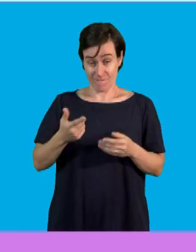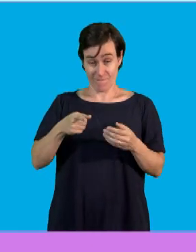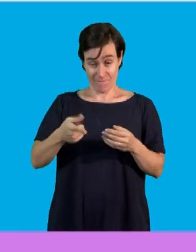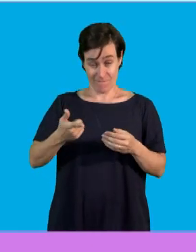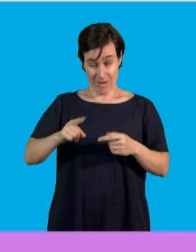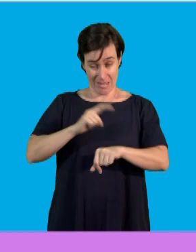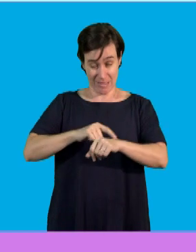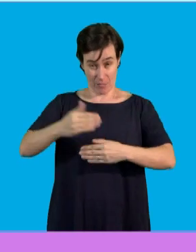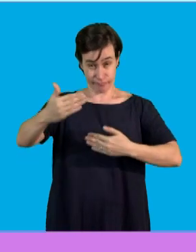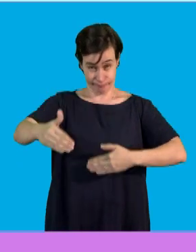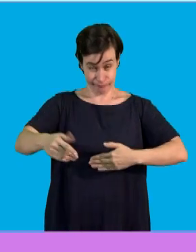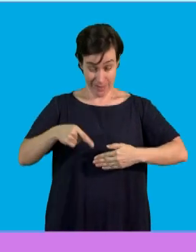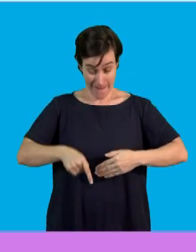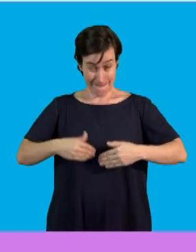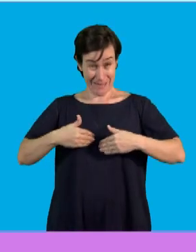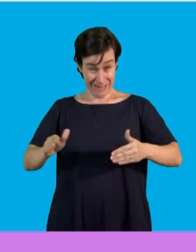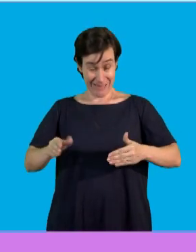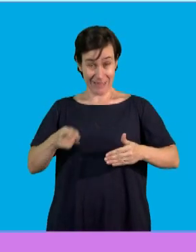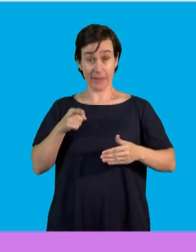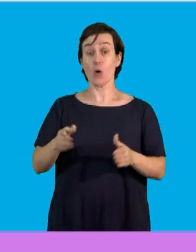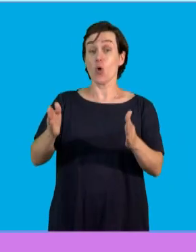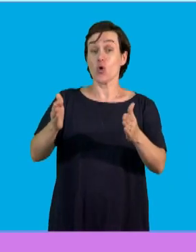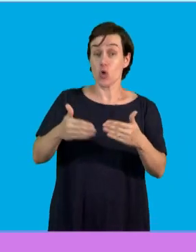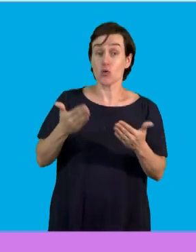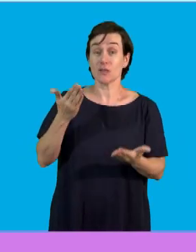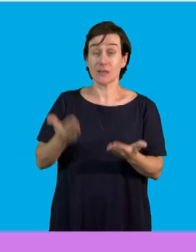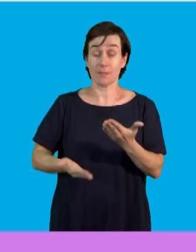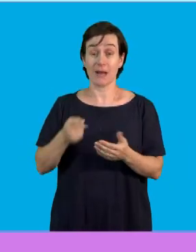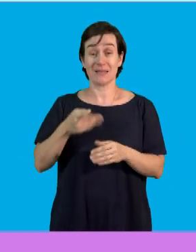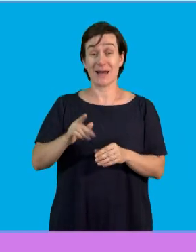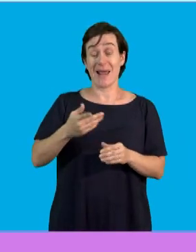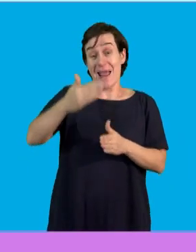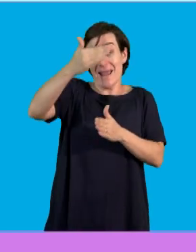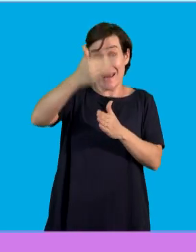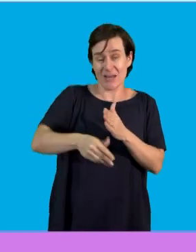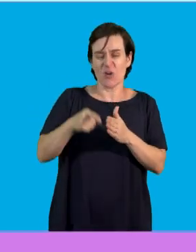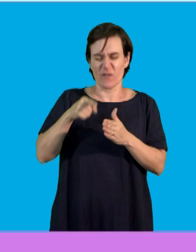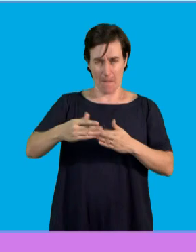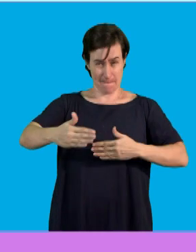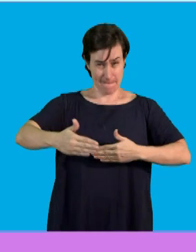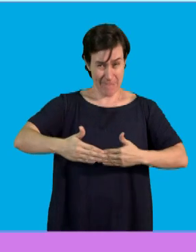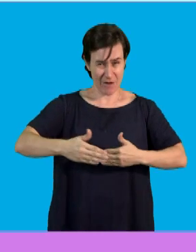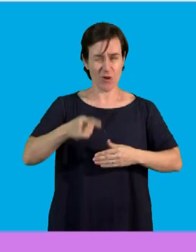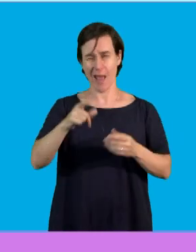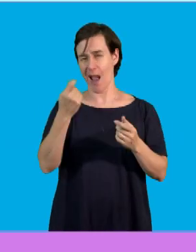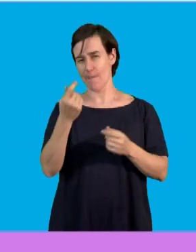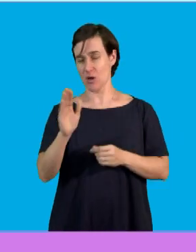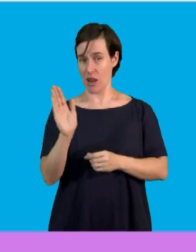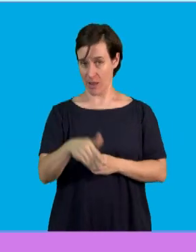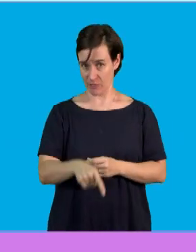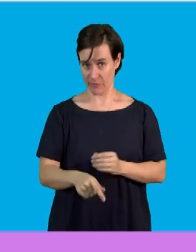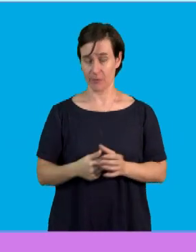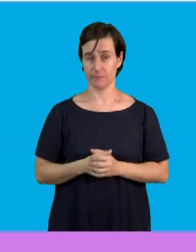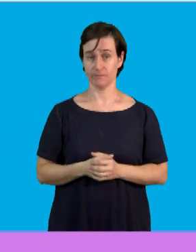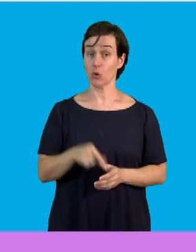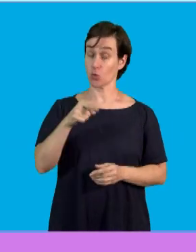accounting period, as well as a closing balance, amount of funds available at the end of the accounting period. Now